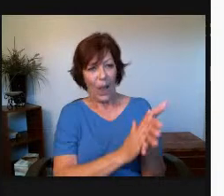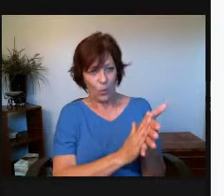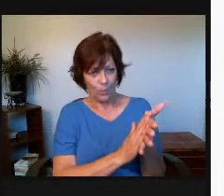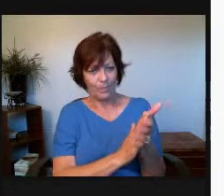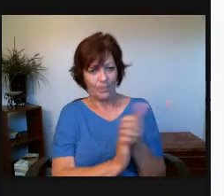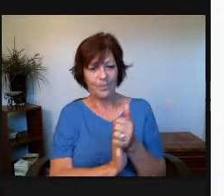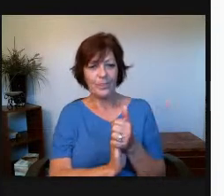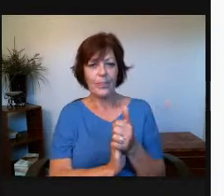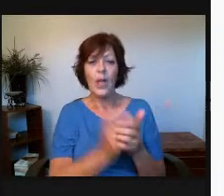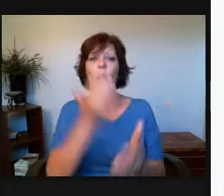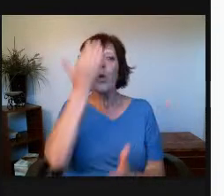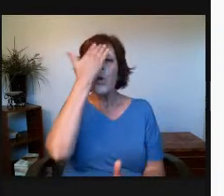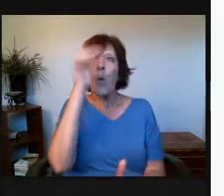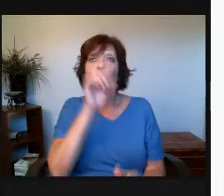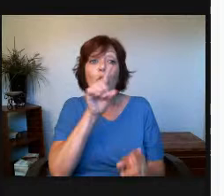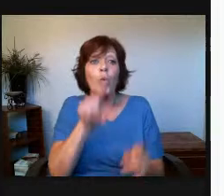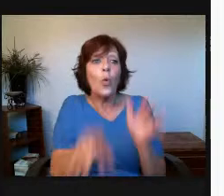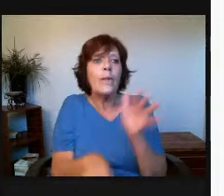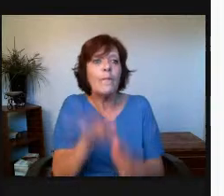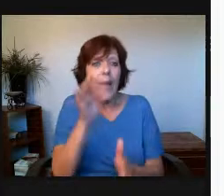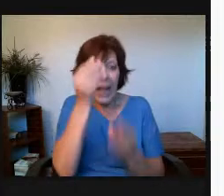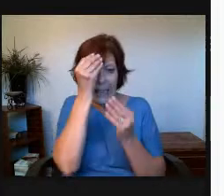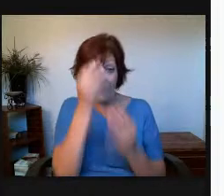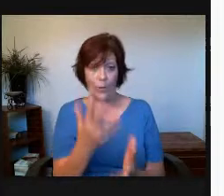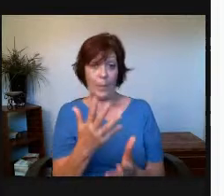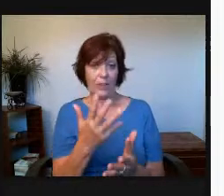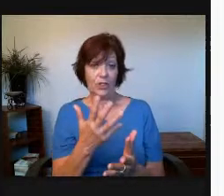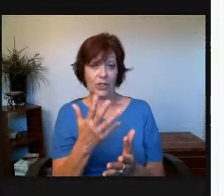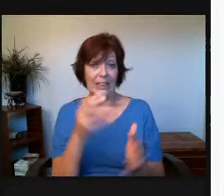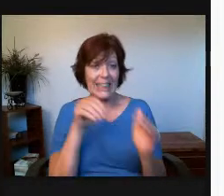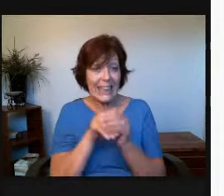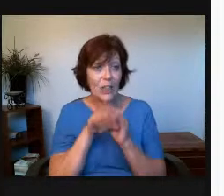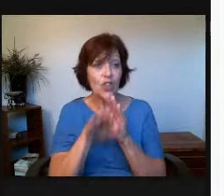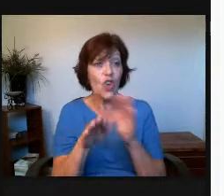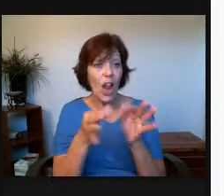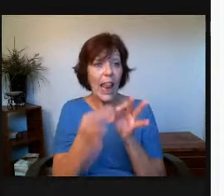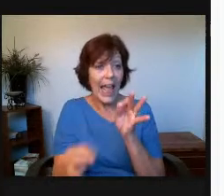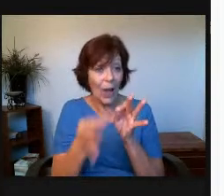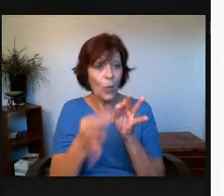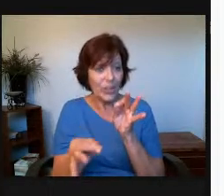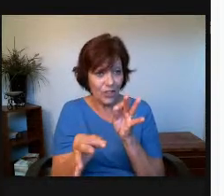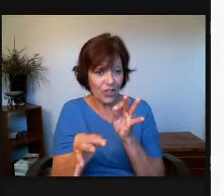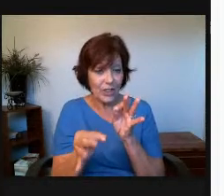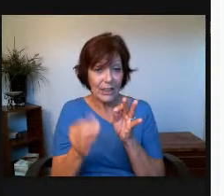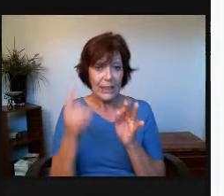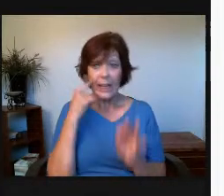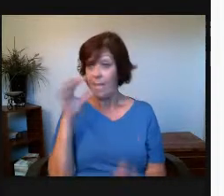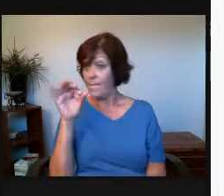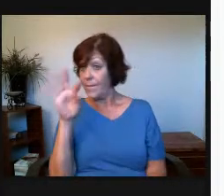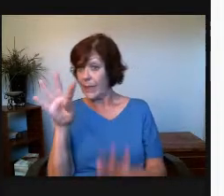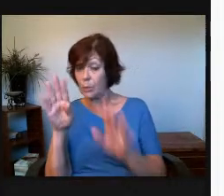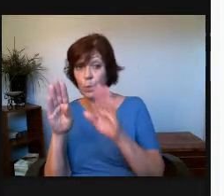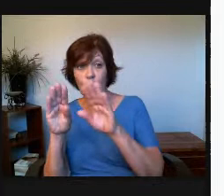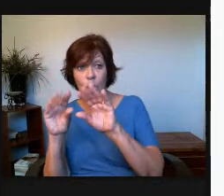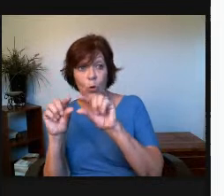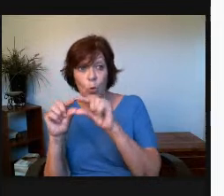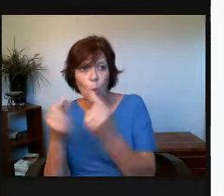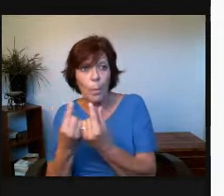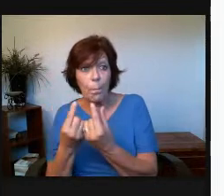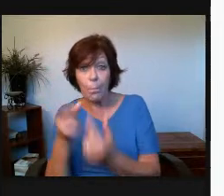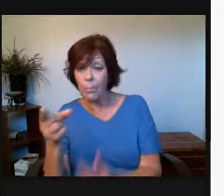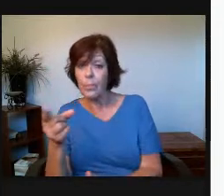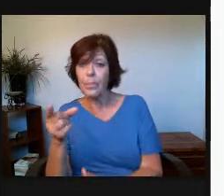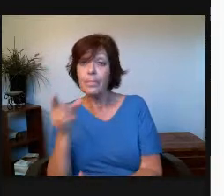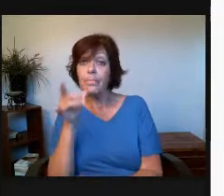know where to go to find the information in your primary language. Is it a Facebook group where